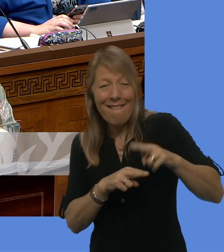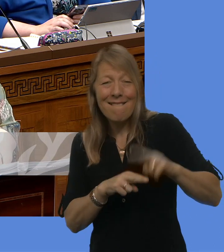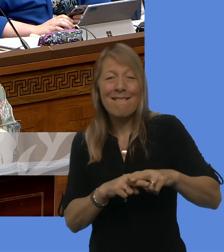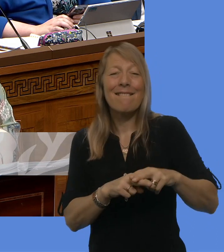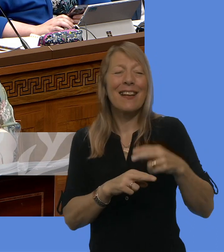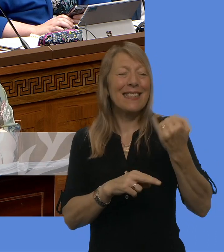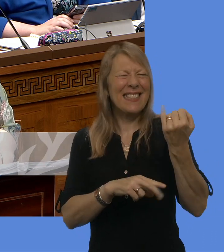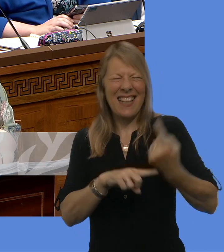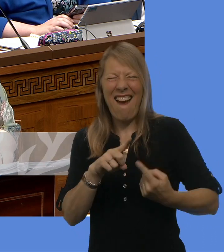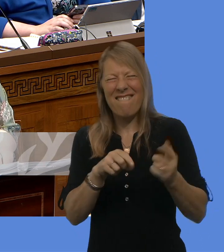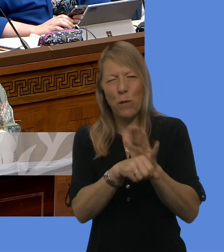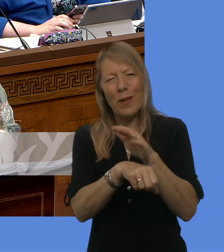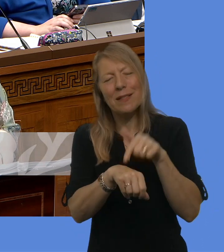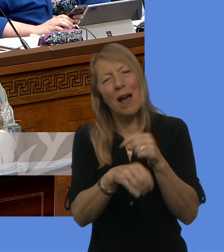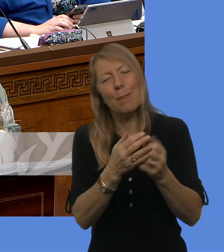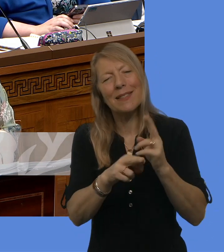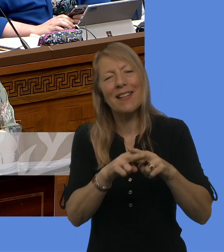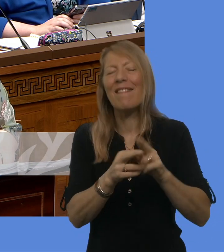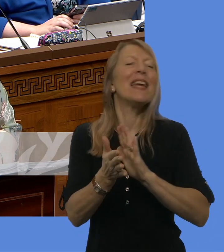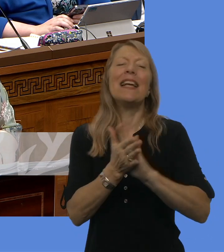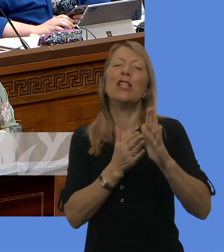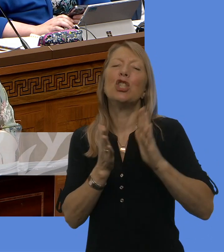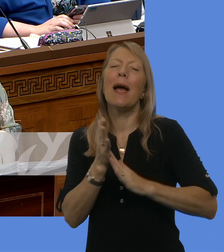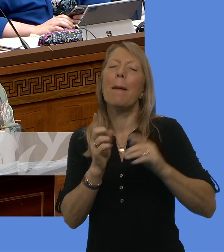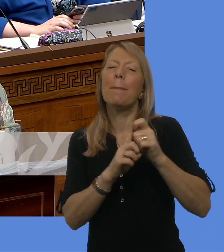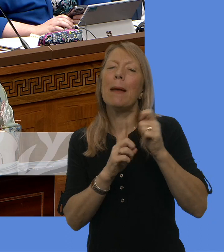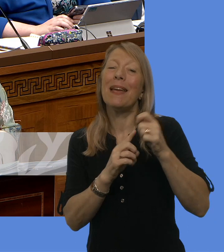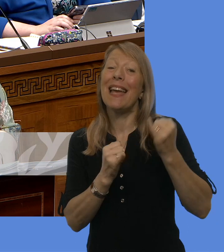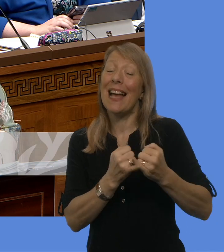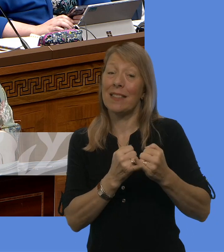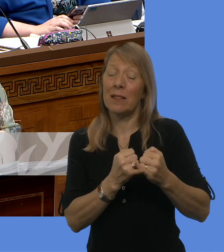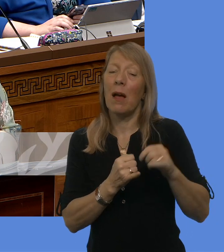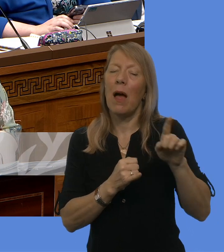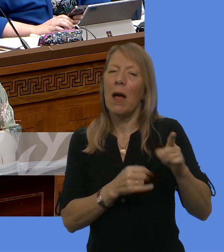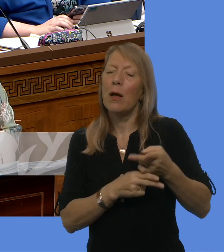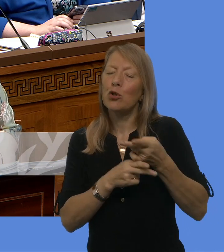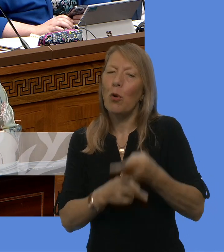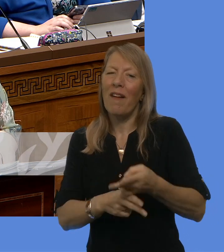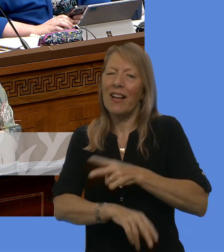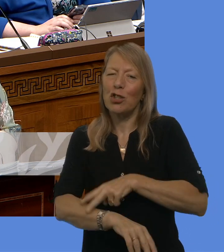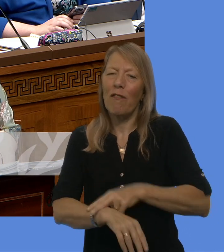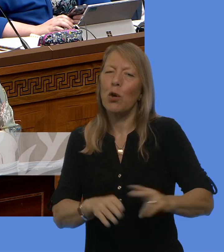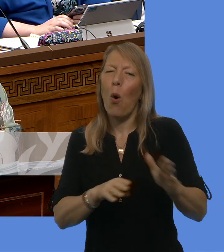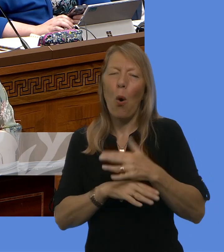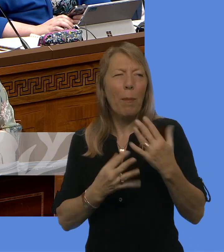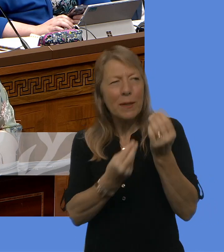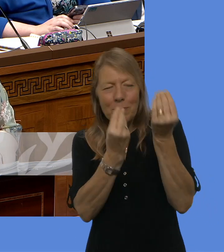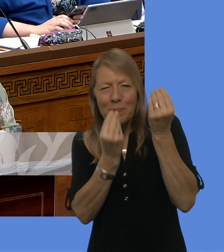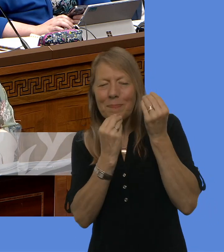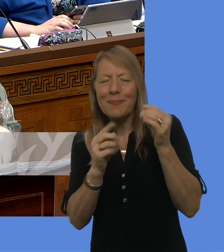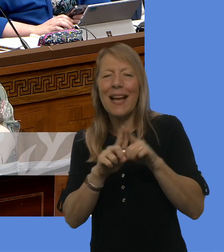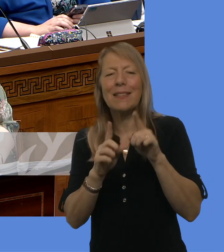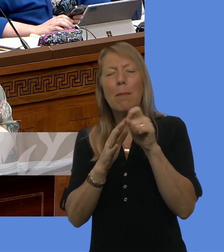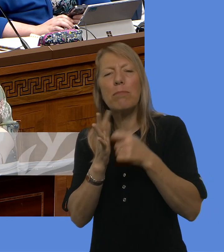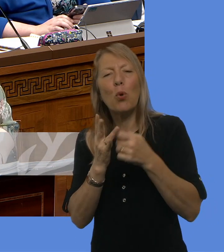full-time equivalent, from HMPPS. The supervising officers are all qualified probation officers. My priority